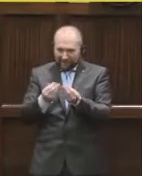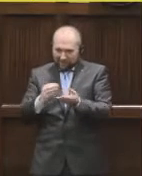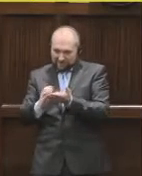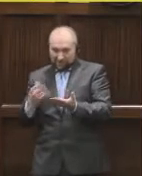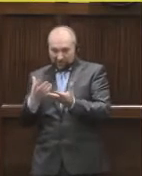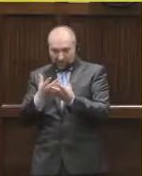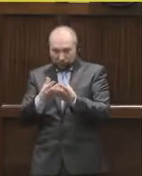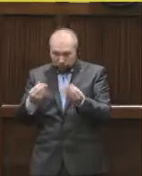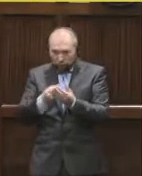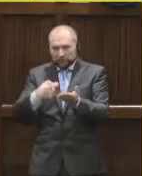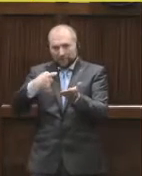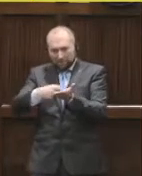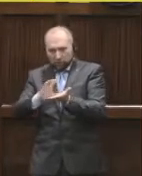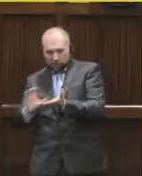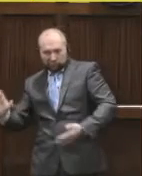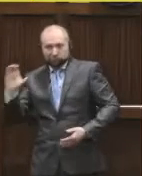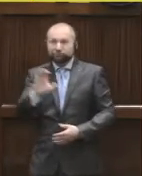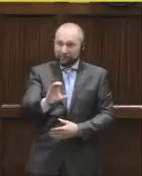there, and it will be